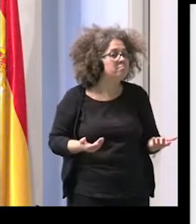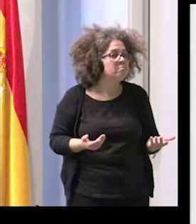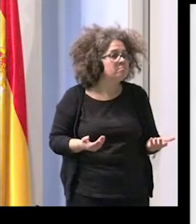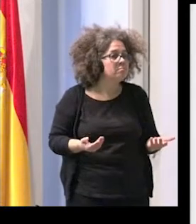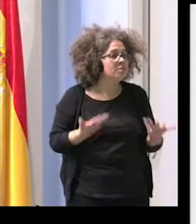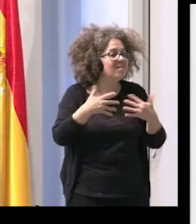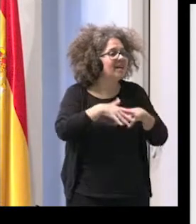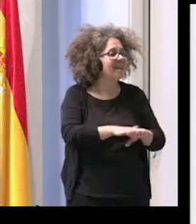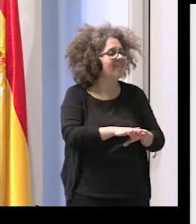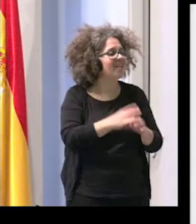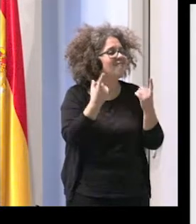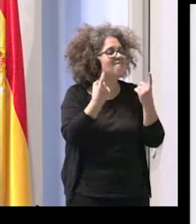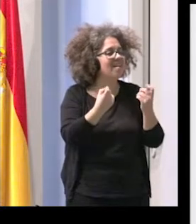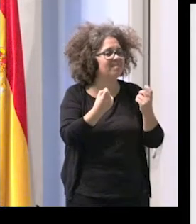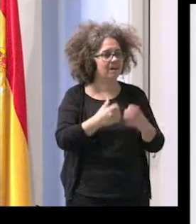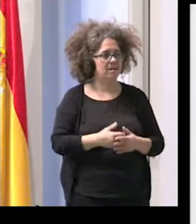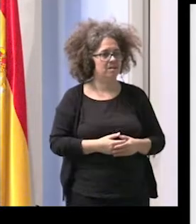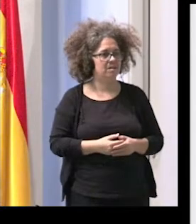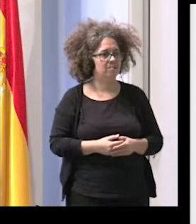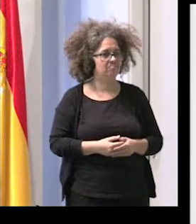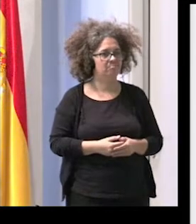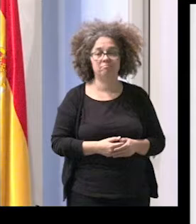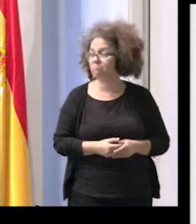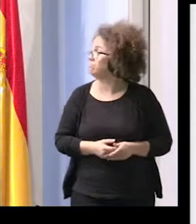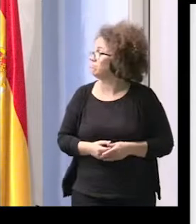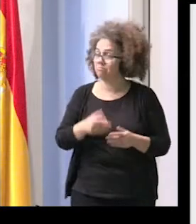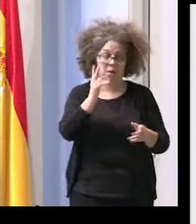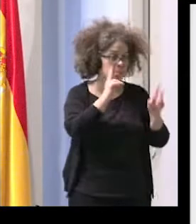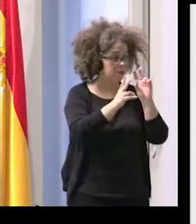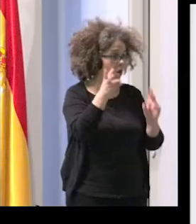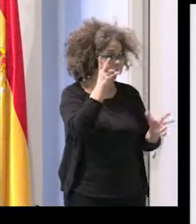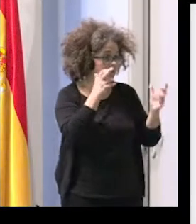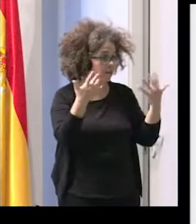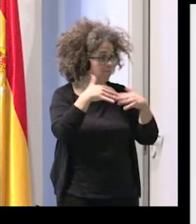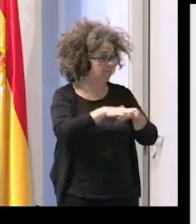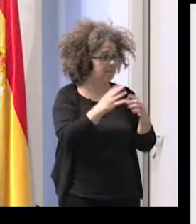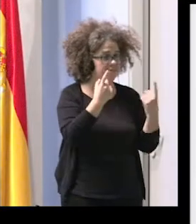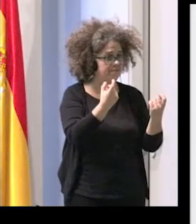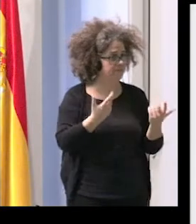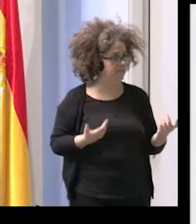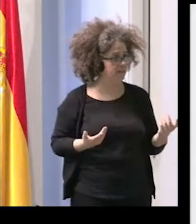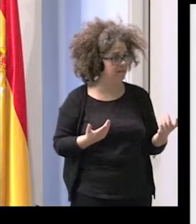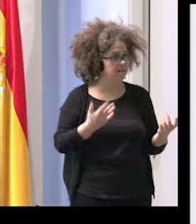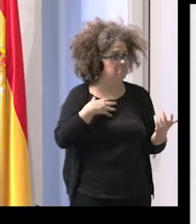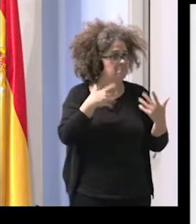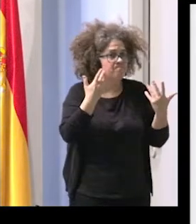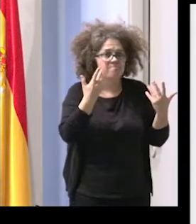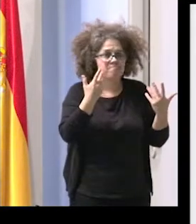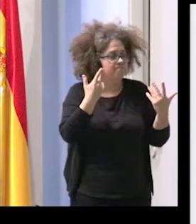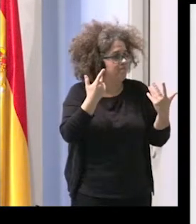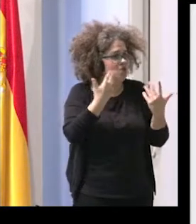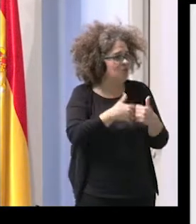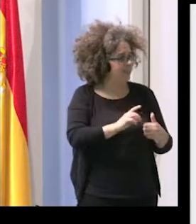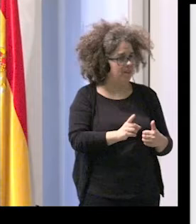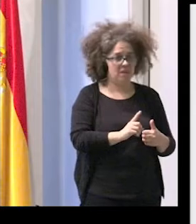different modes, vision and auditory. And it's inefficient to do that. And you can see